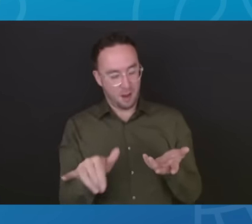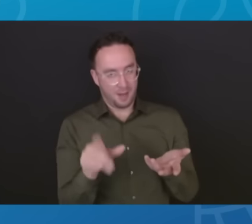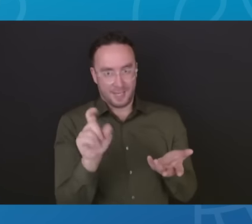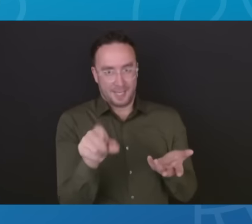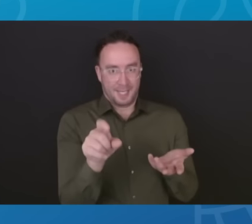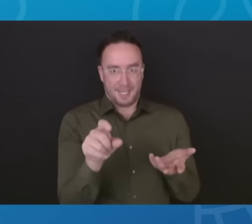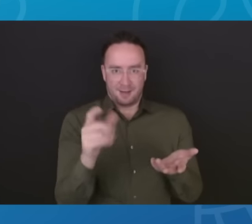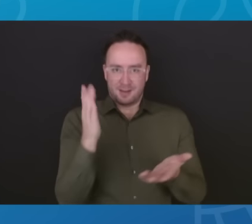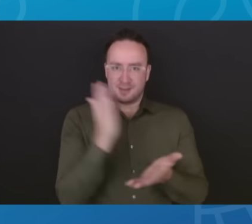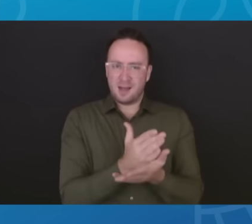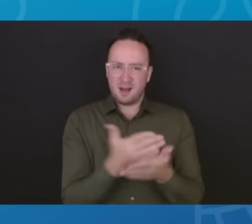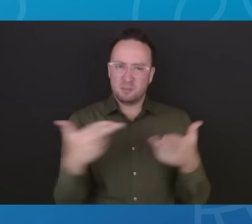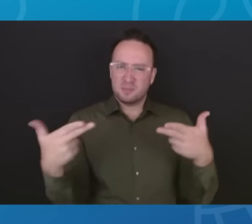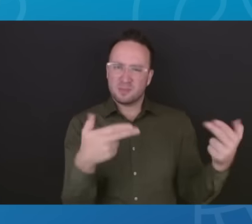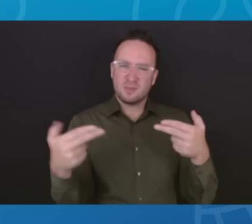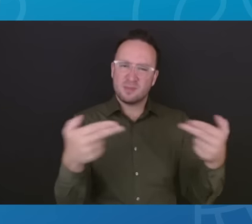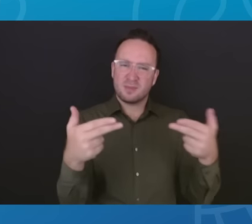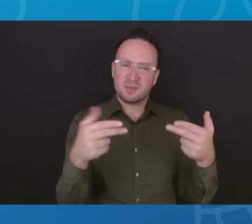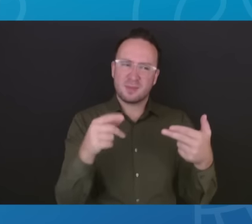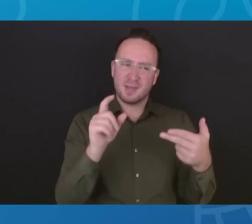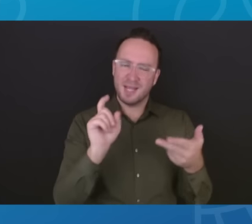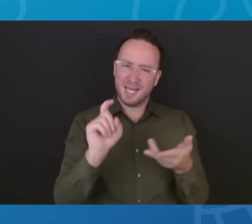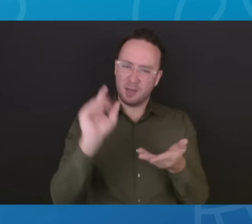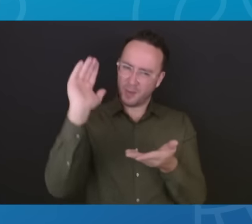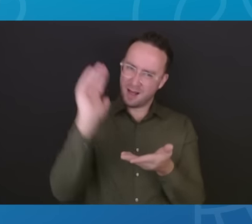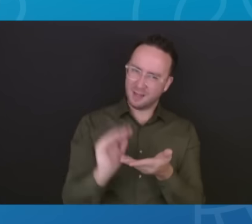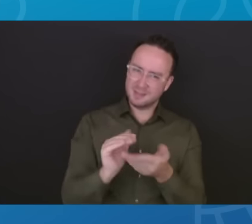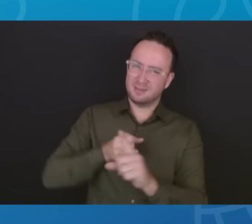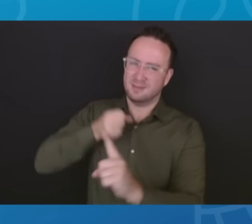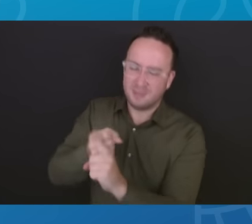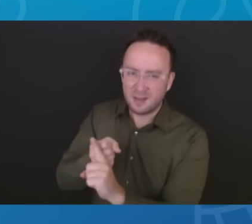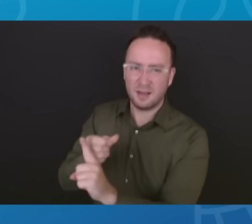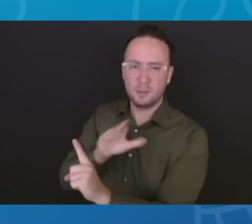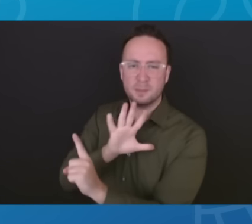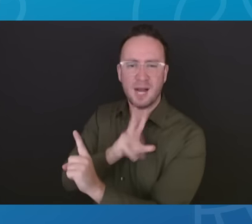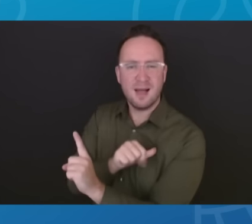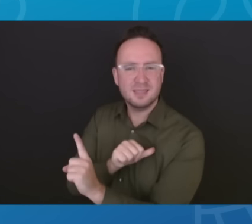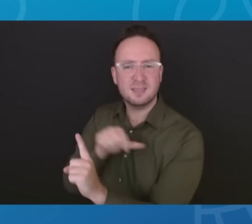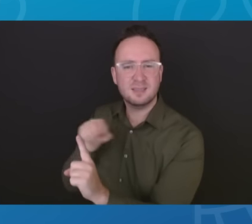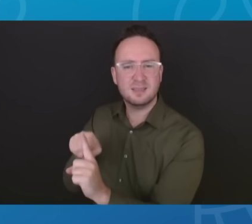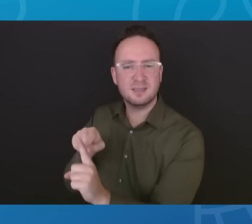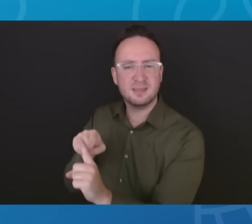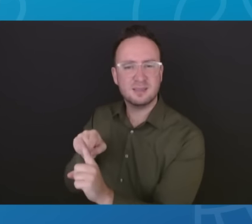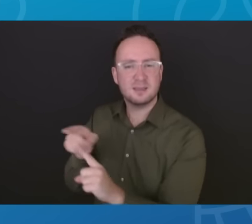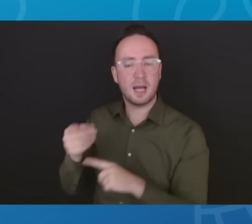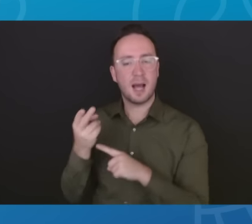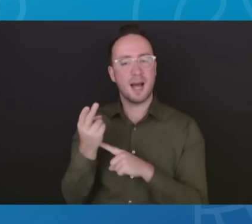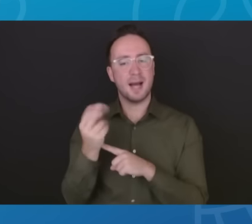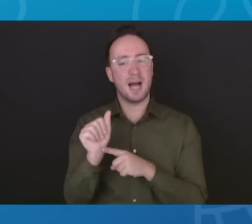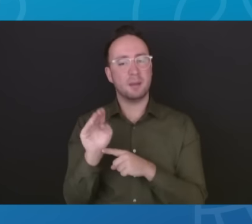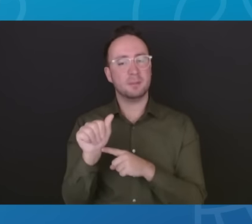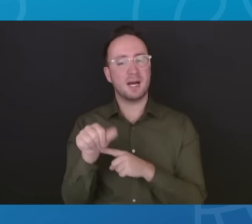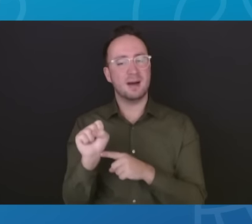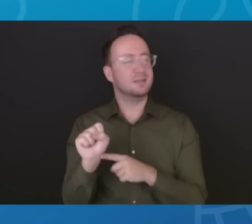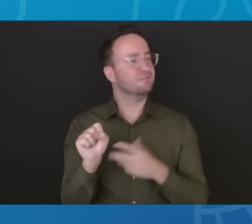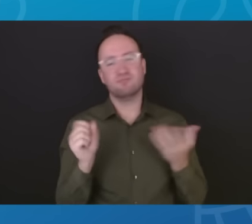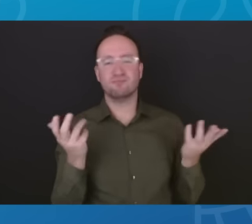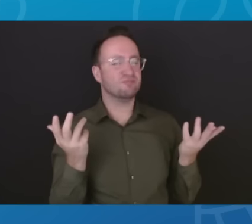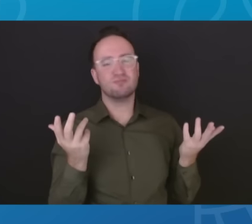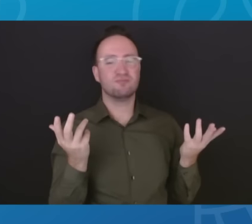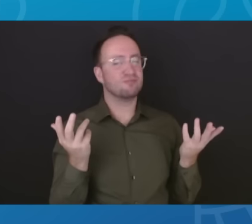any secret that they have long wanted to see Israel under attack from other directions as well as just from inside Gaza. And is there